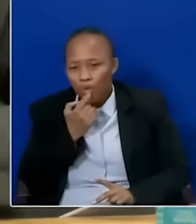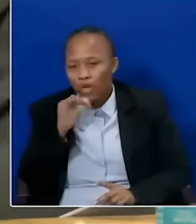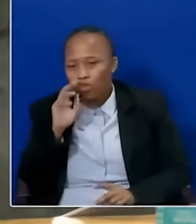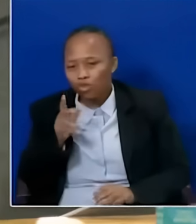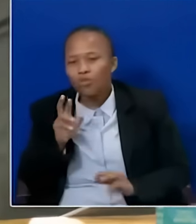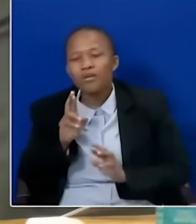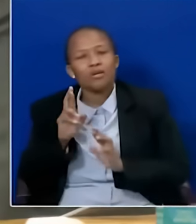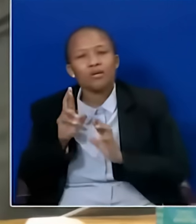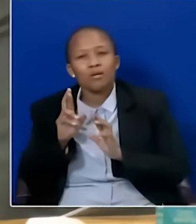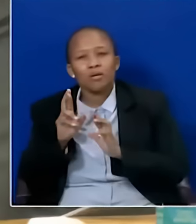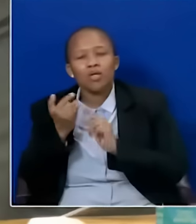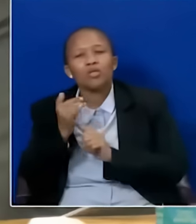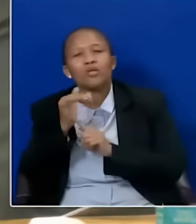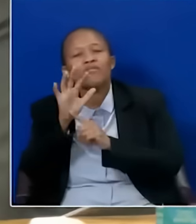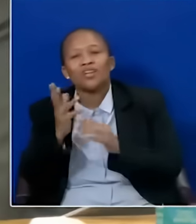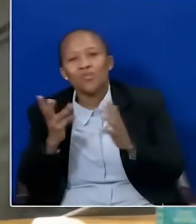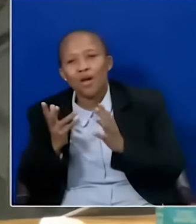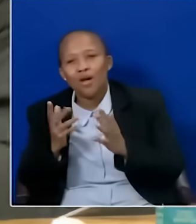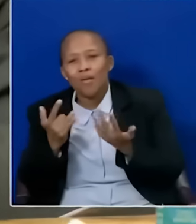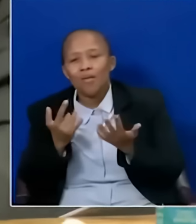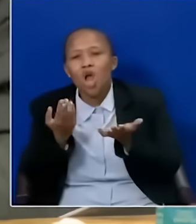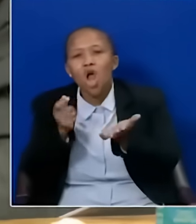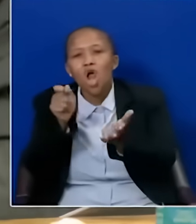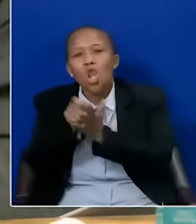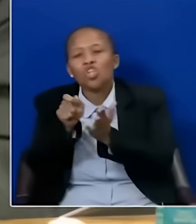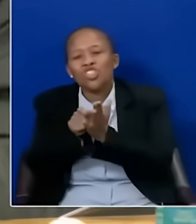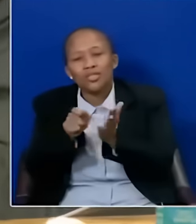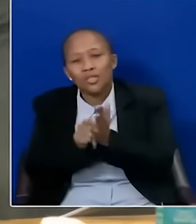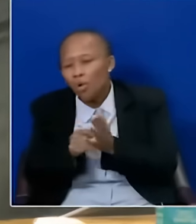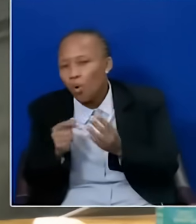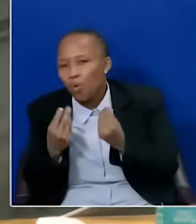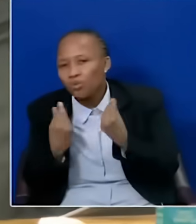should reflect where it's done?